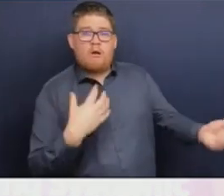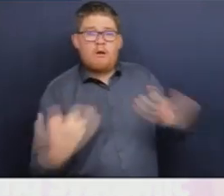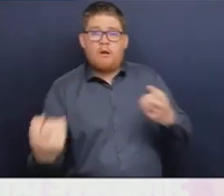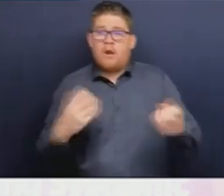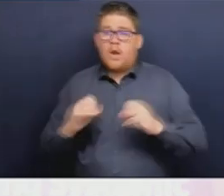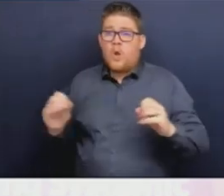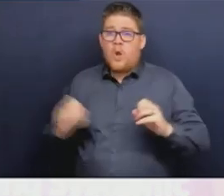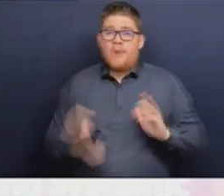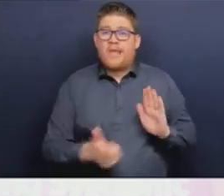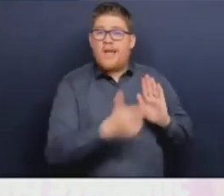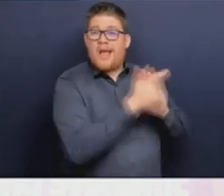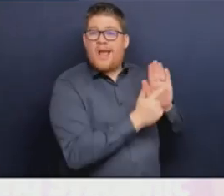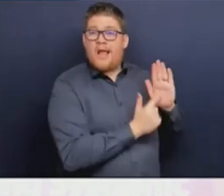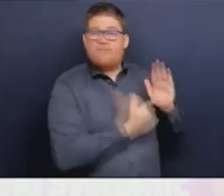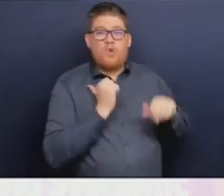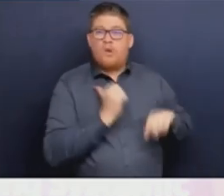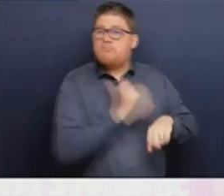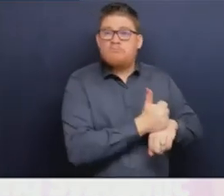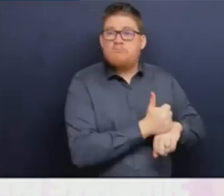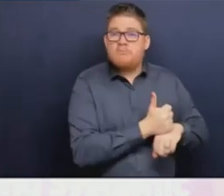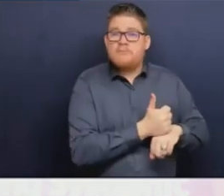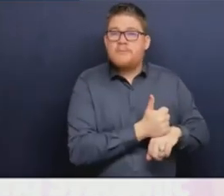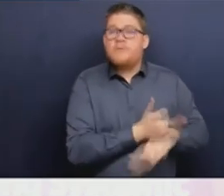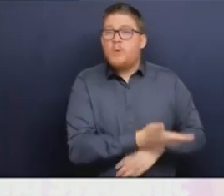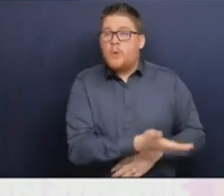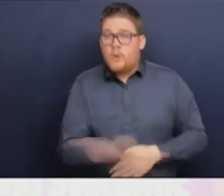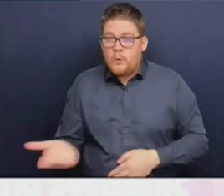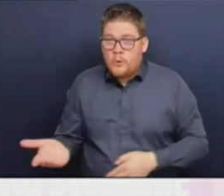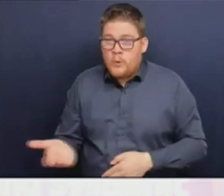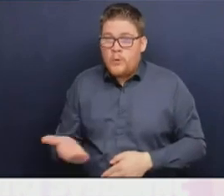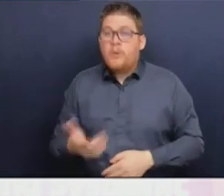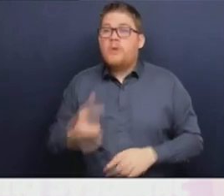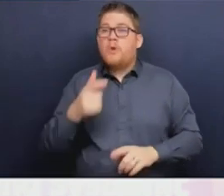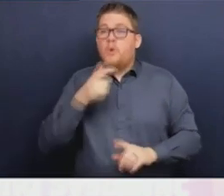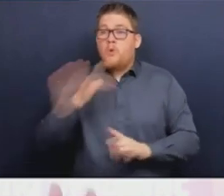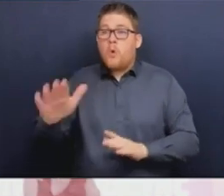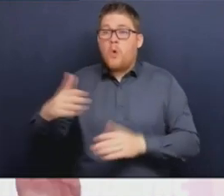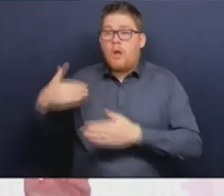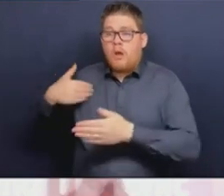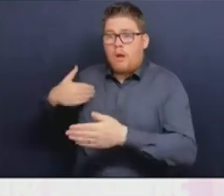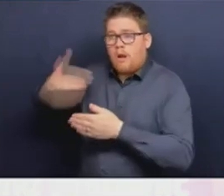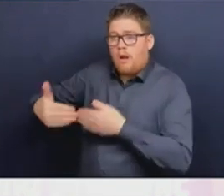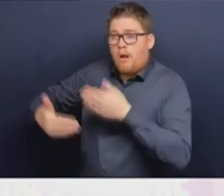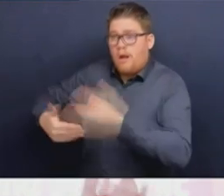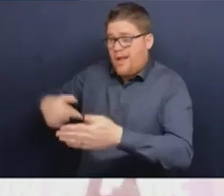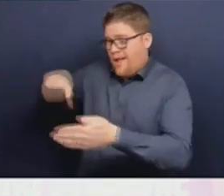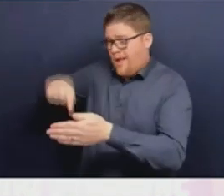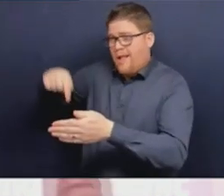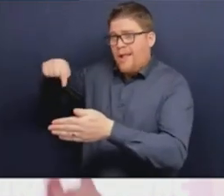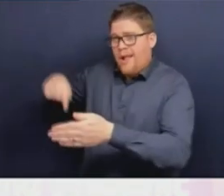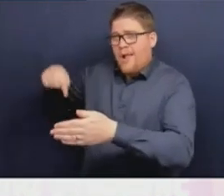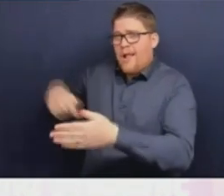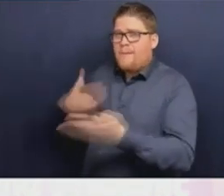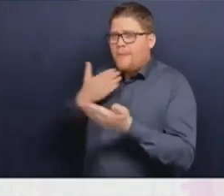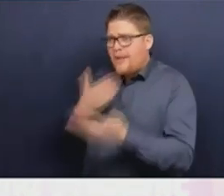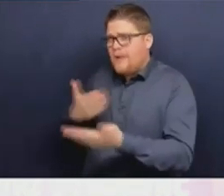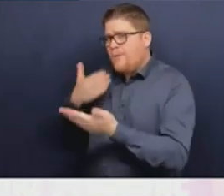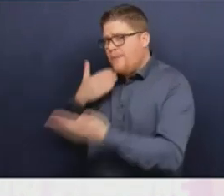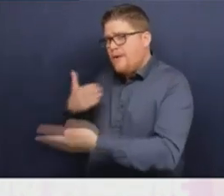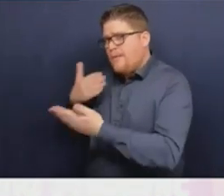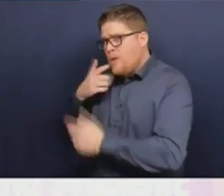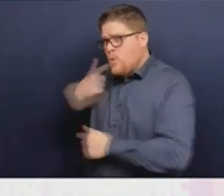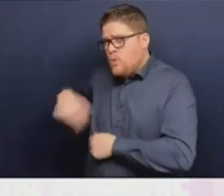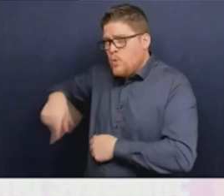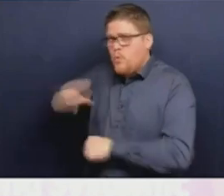you, this would not be happening. Without those who came before Rachna and I and Raj and Ravi and David,